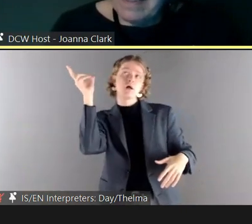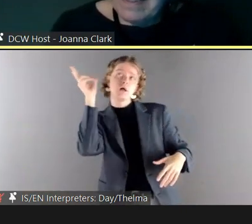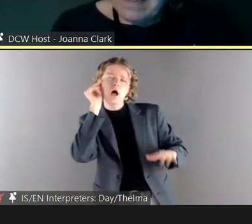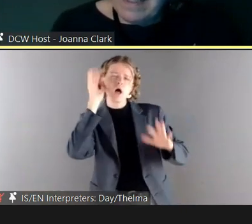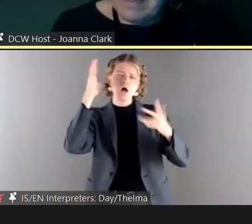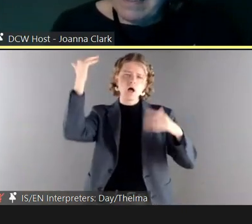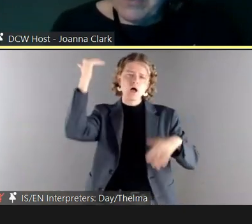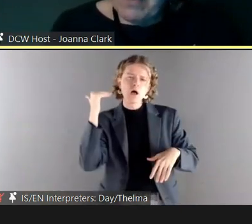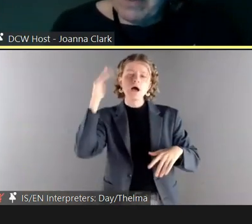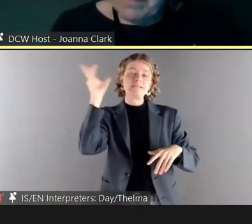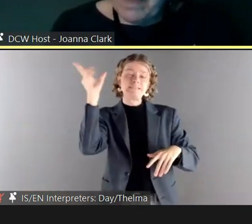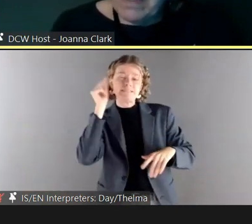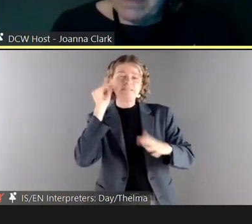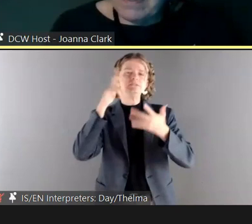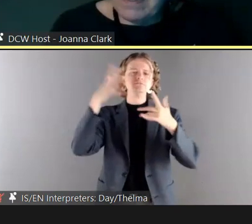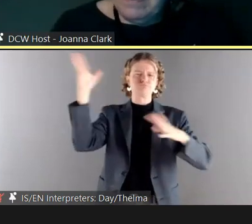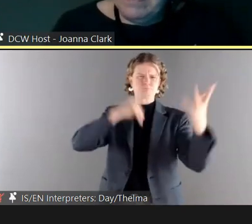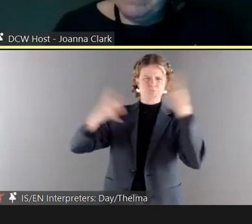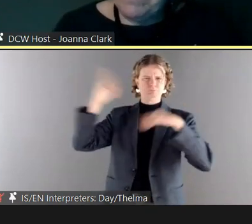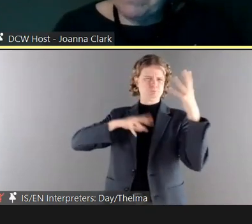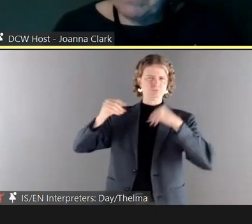and so on. But